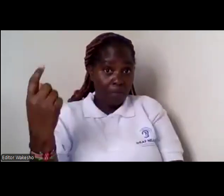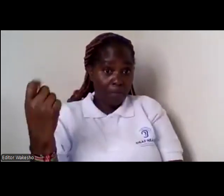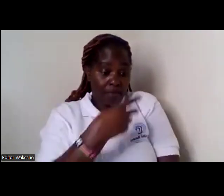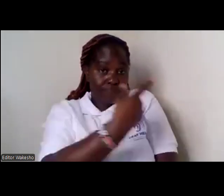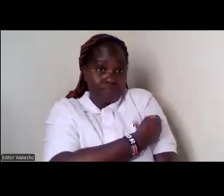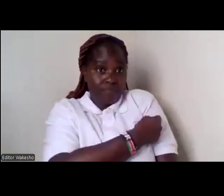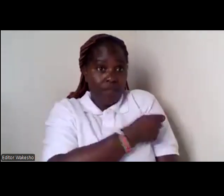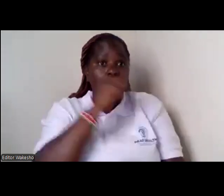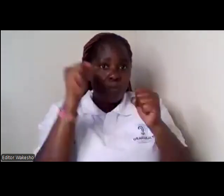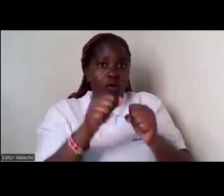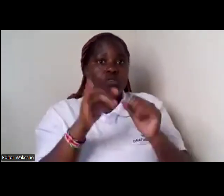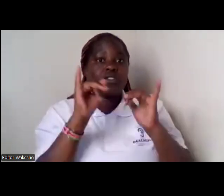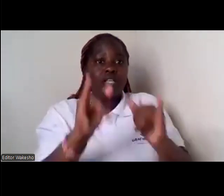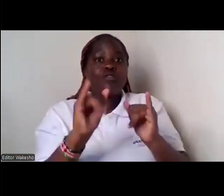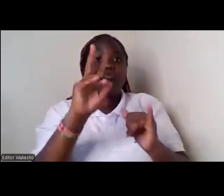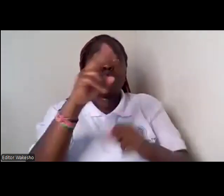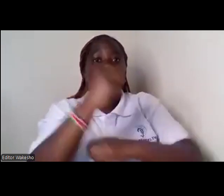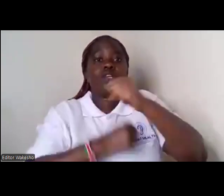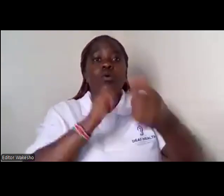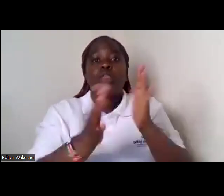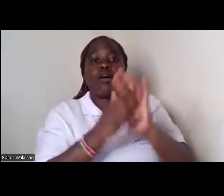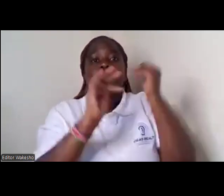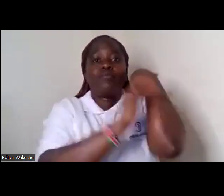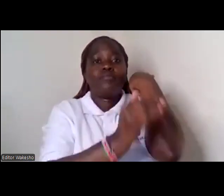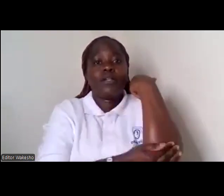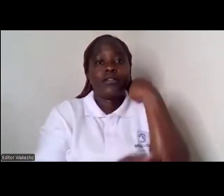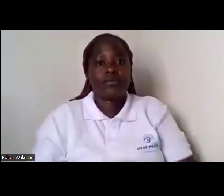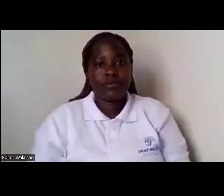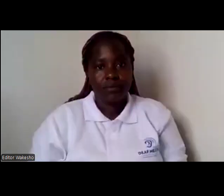to 2 years without getting pregnant.